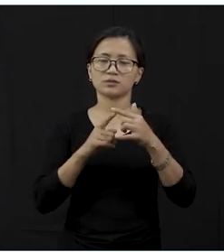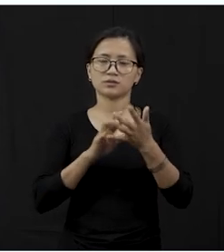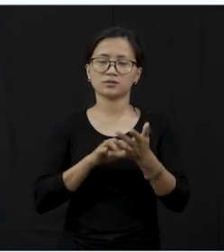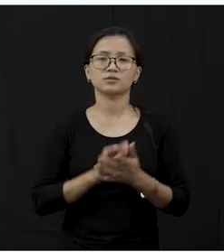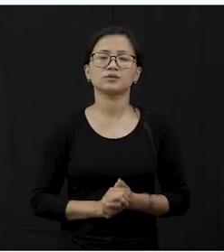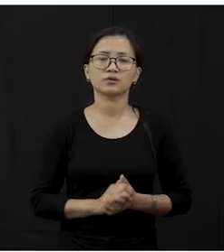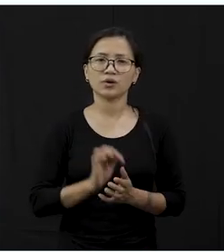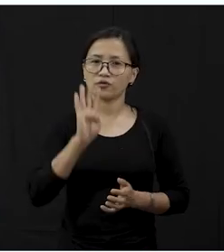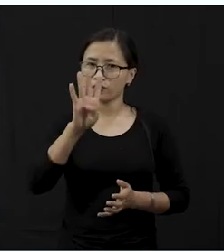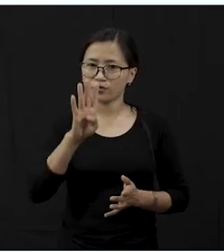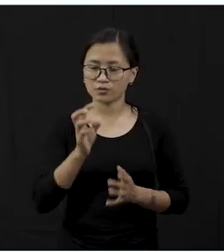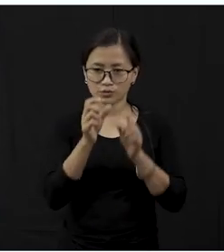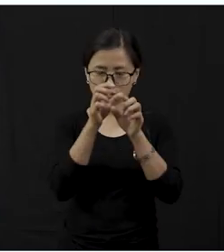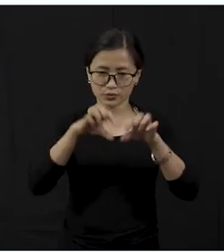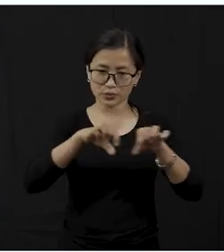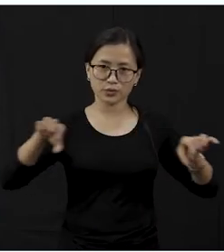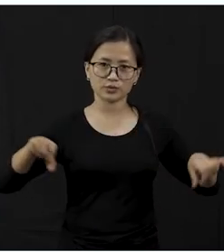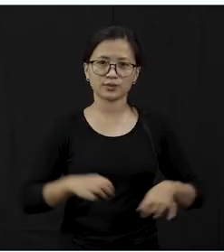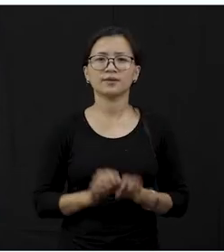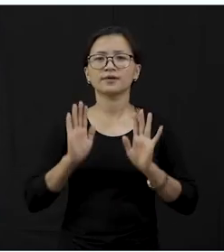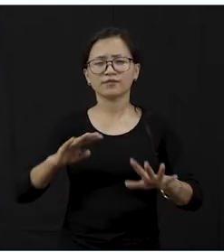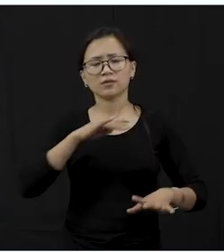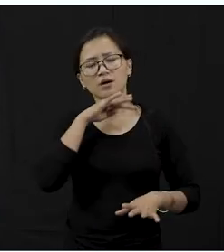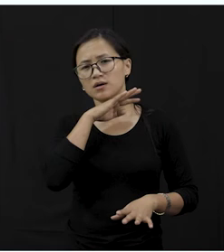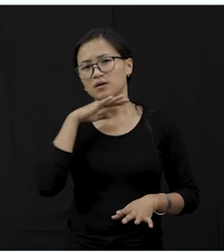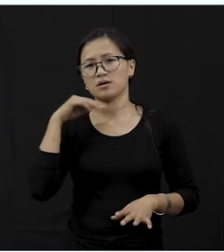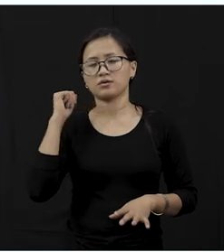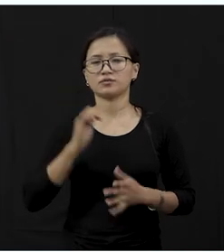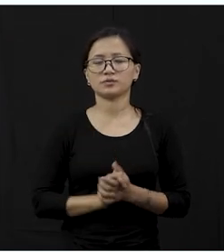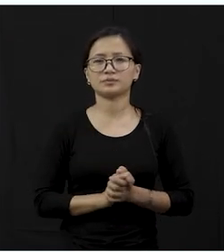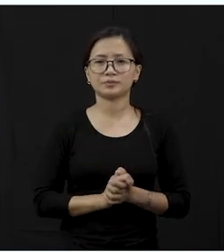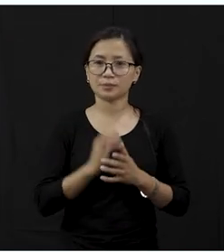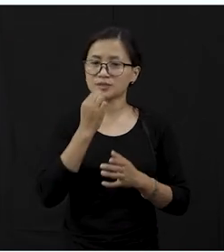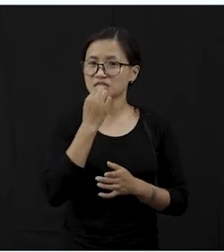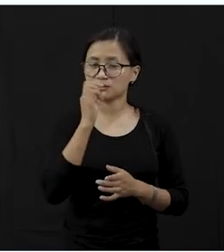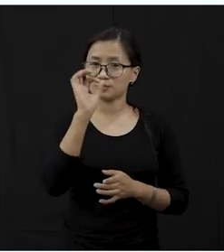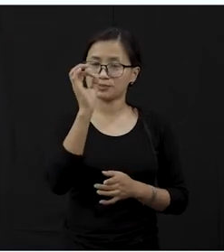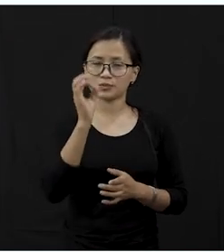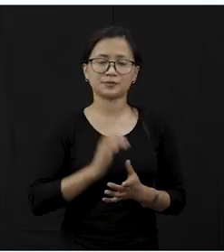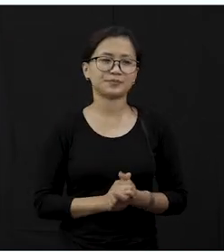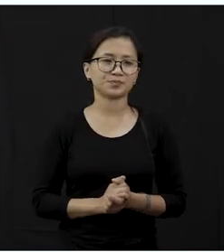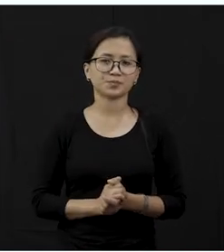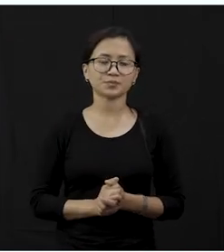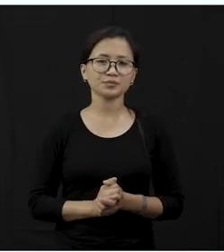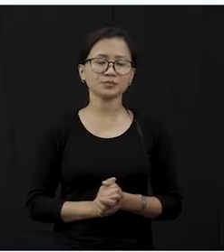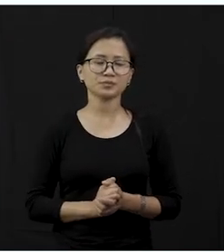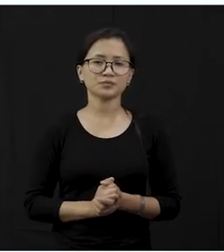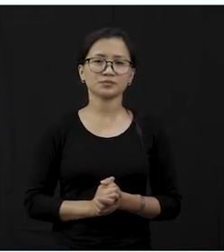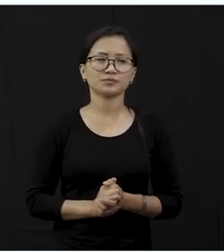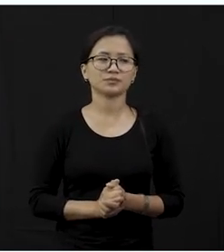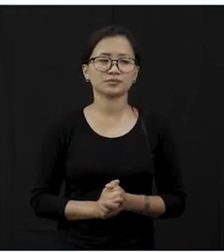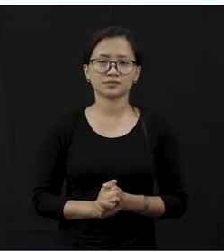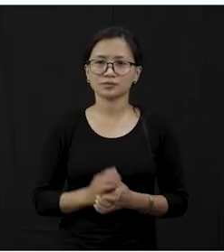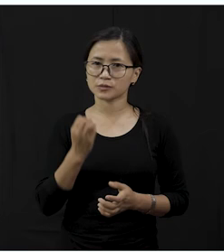rods and you have colorful beads. So let's count from the ones, which is from the rightmost.